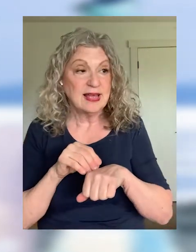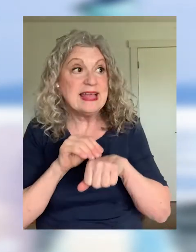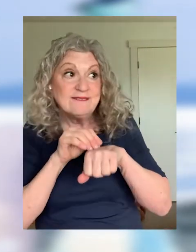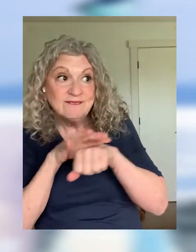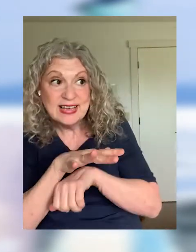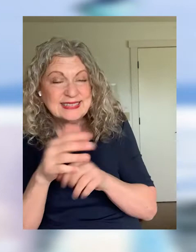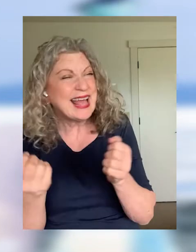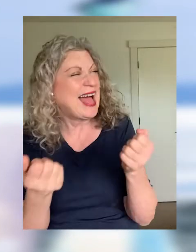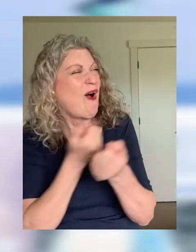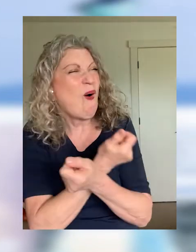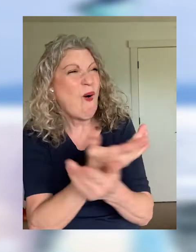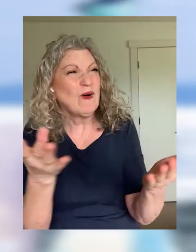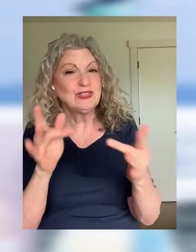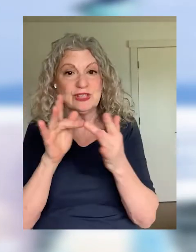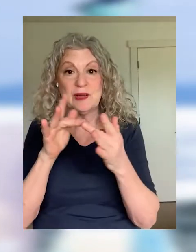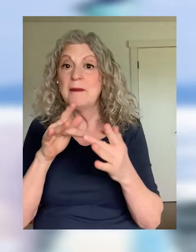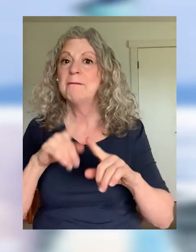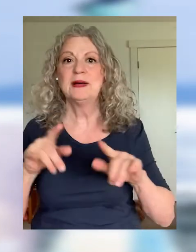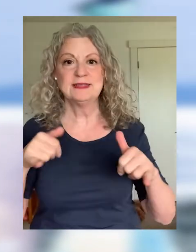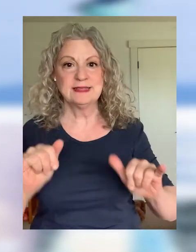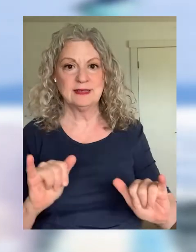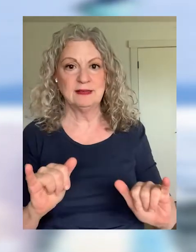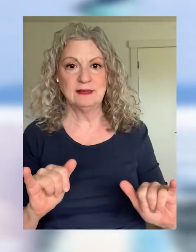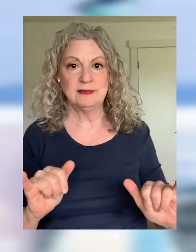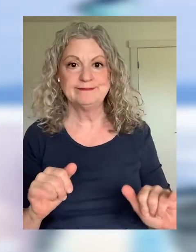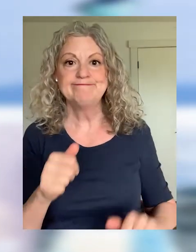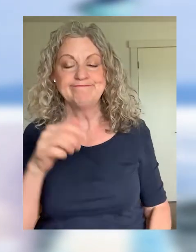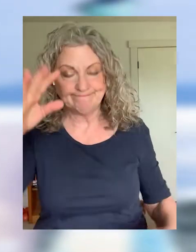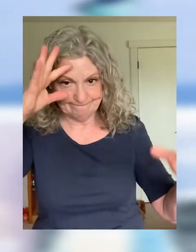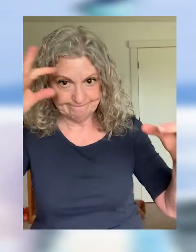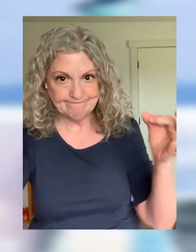she touches, and yet she reaches out anyway.